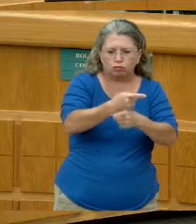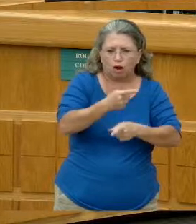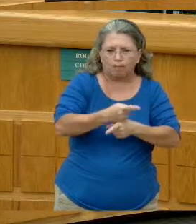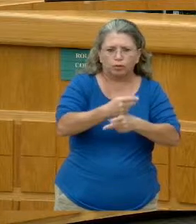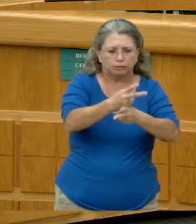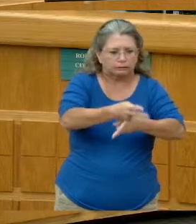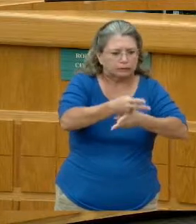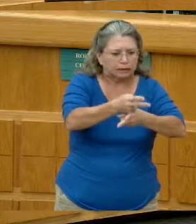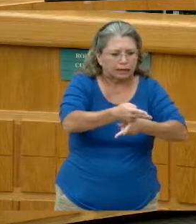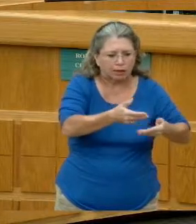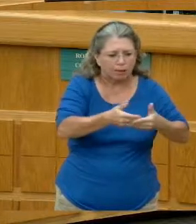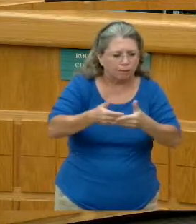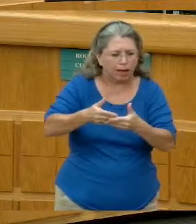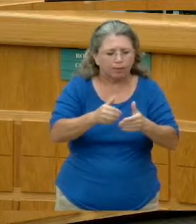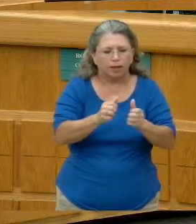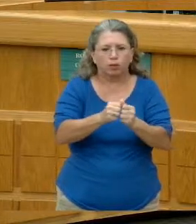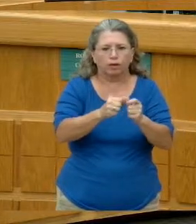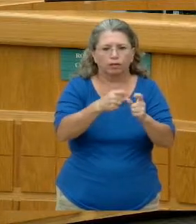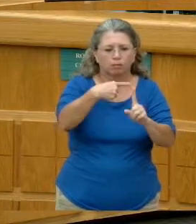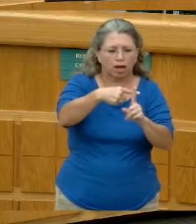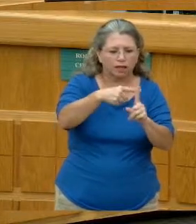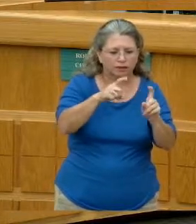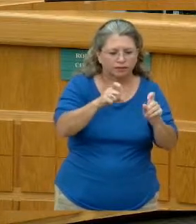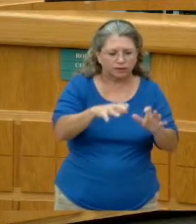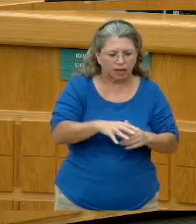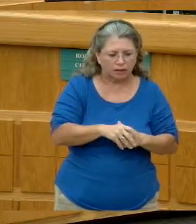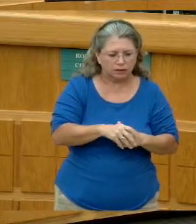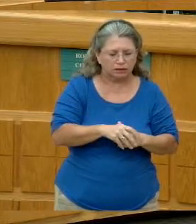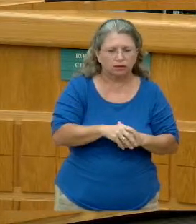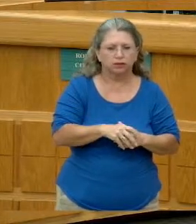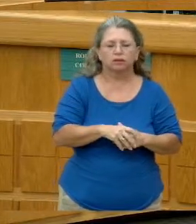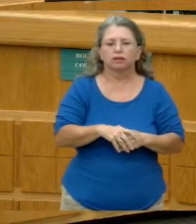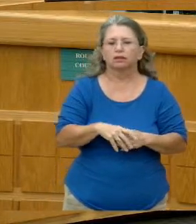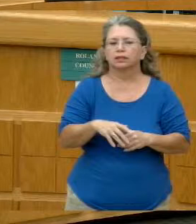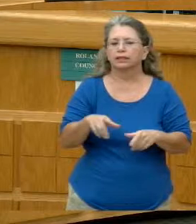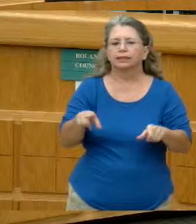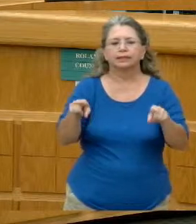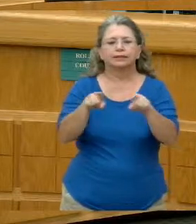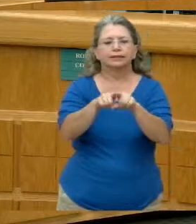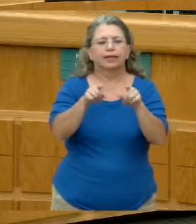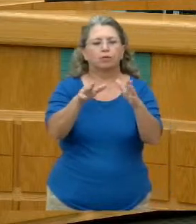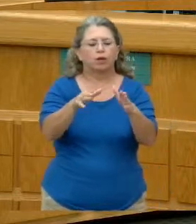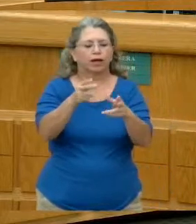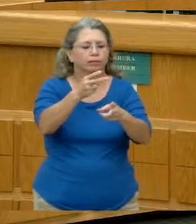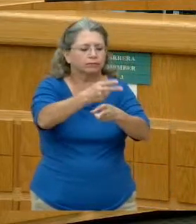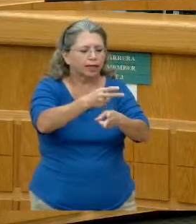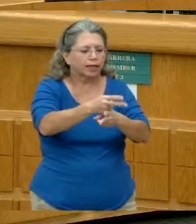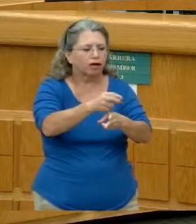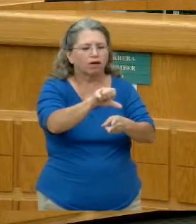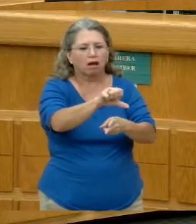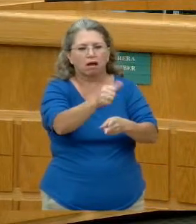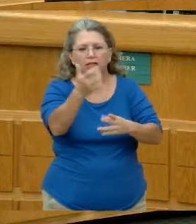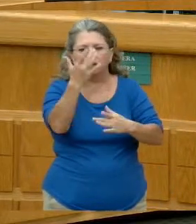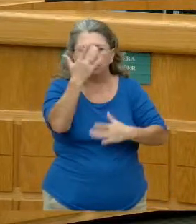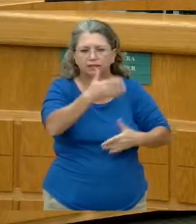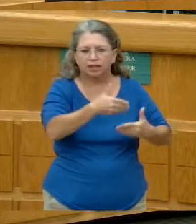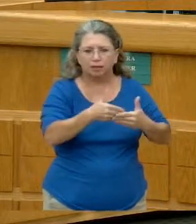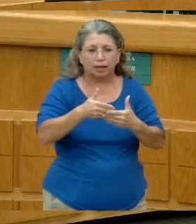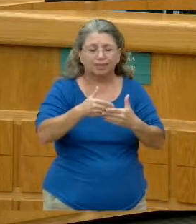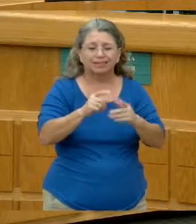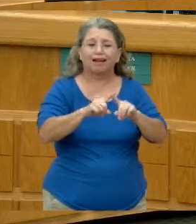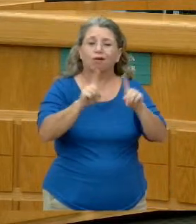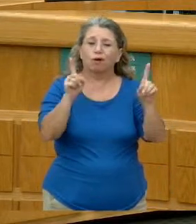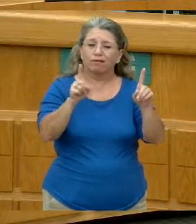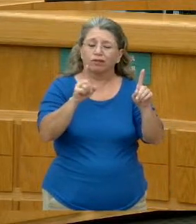COVID-19? The same way you would care for any other sick baby, except you limit their exposure to